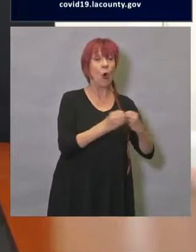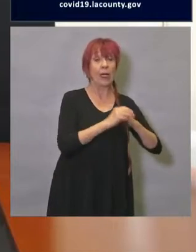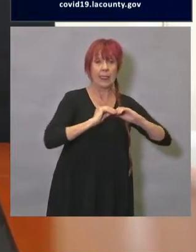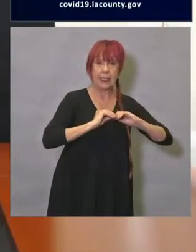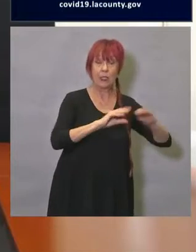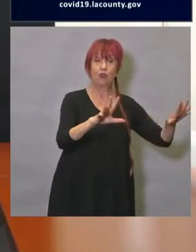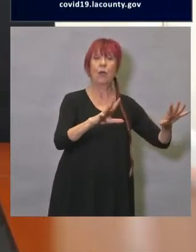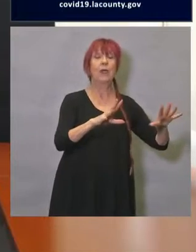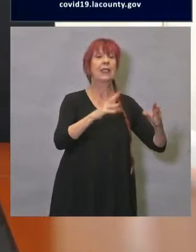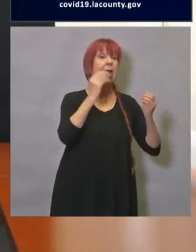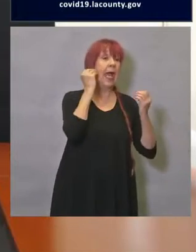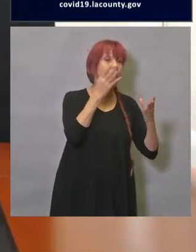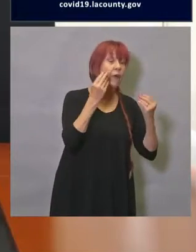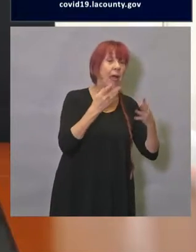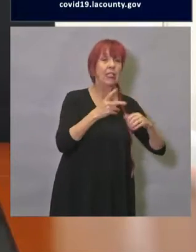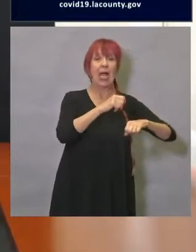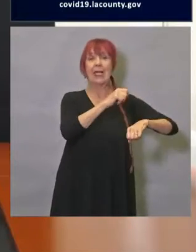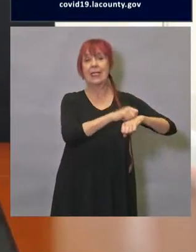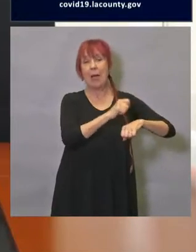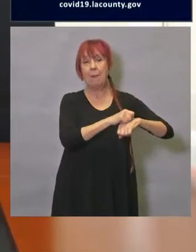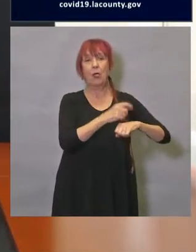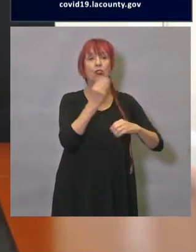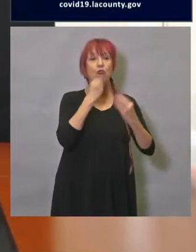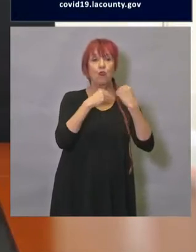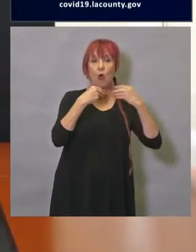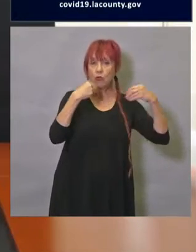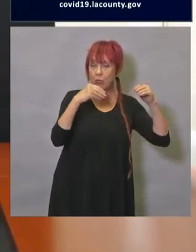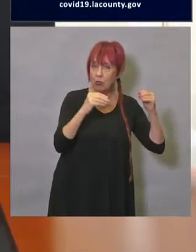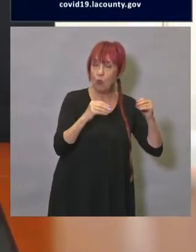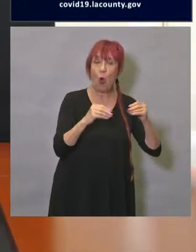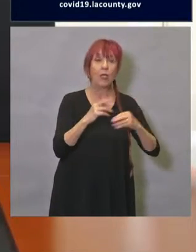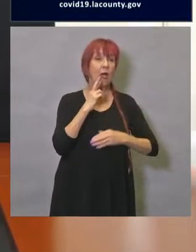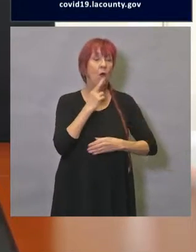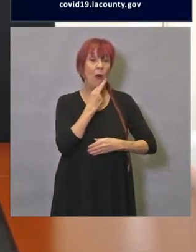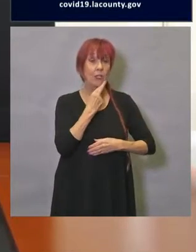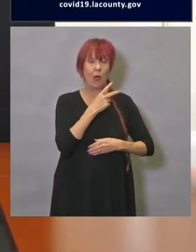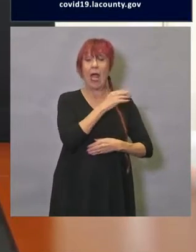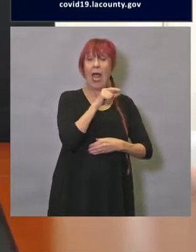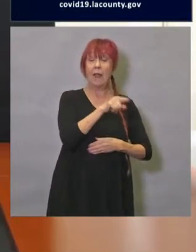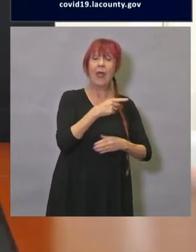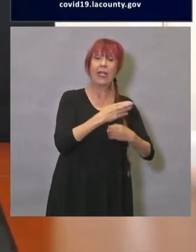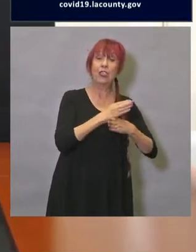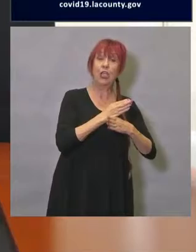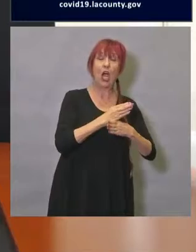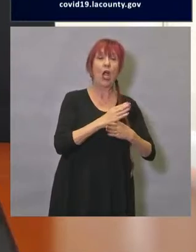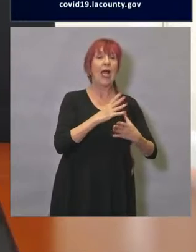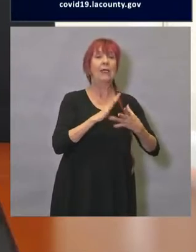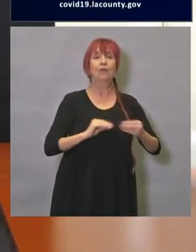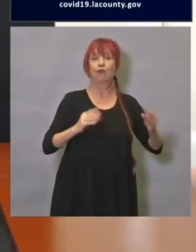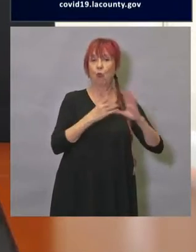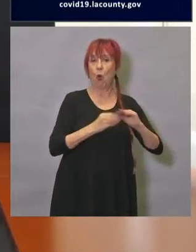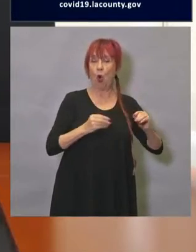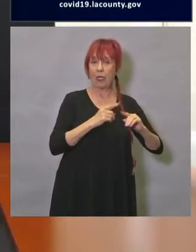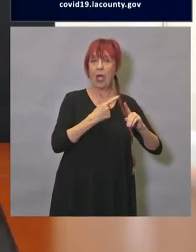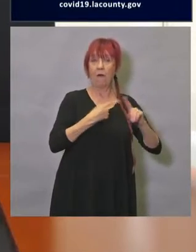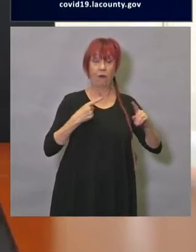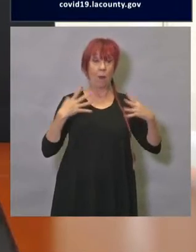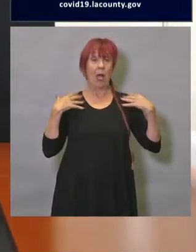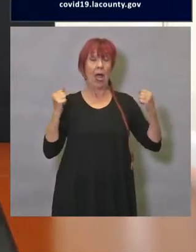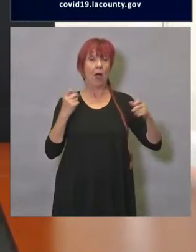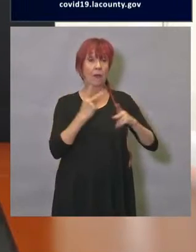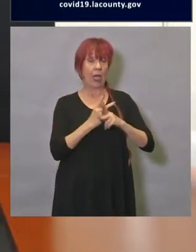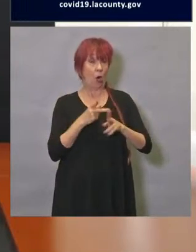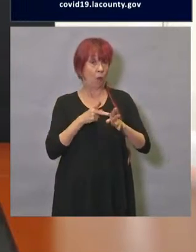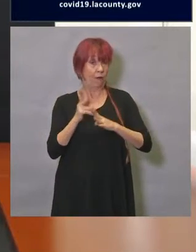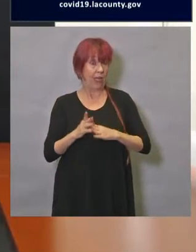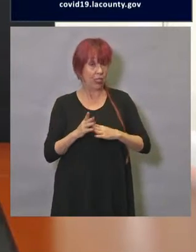at temples, grocery stores, and restaurants, and they share video testimonials from local healthcare professionals in multiple languages